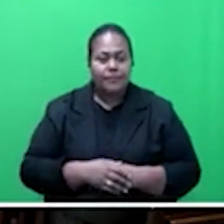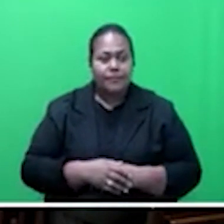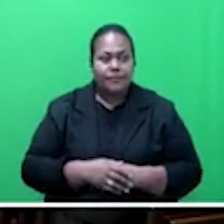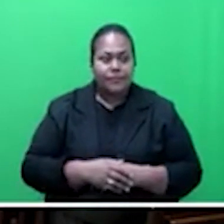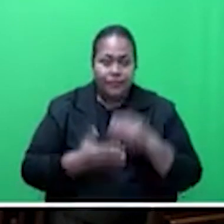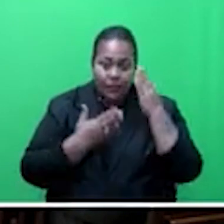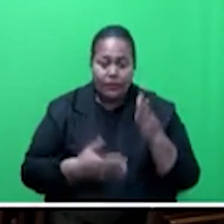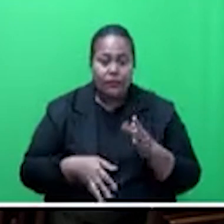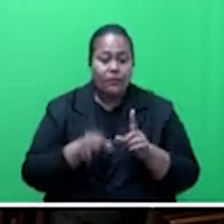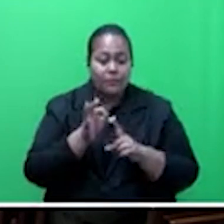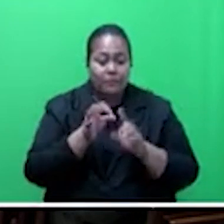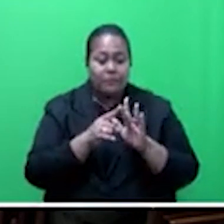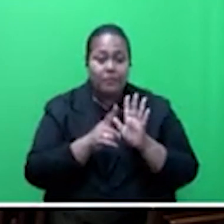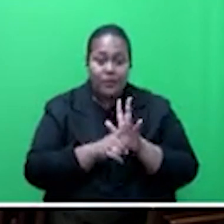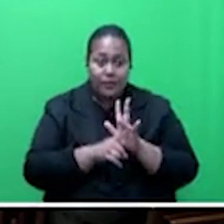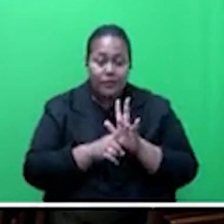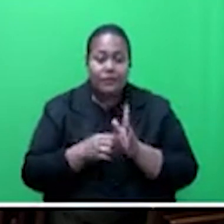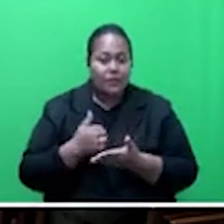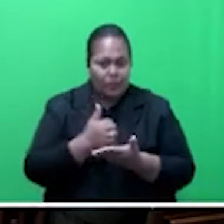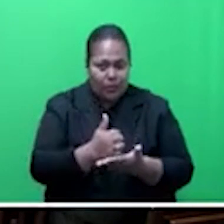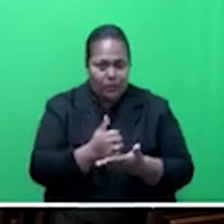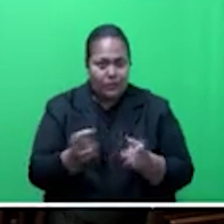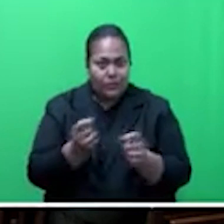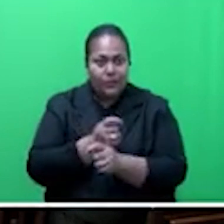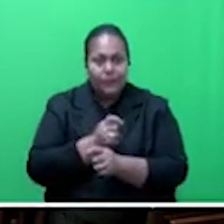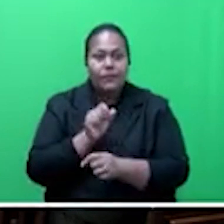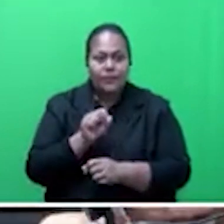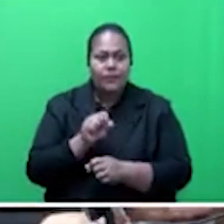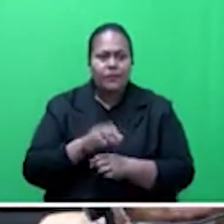who is now supporting this particular amendment